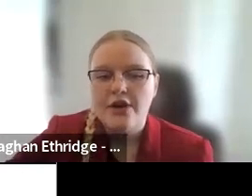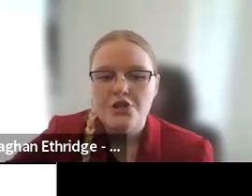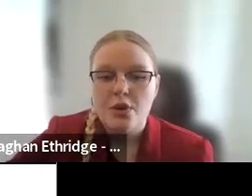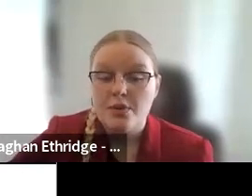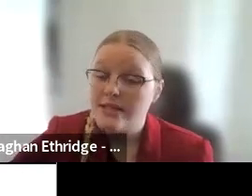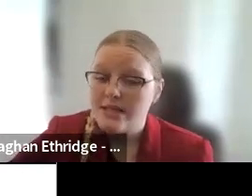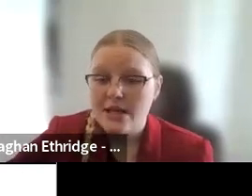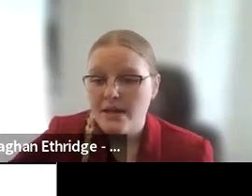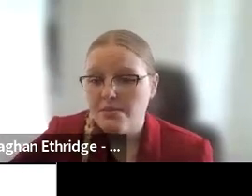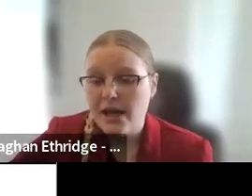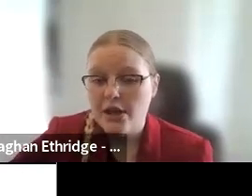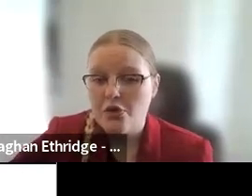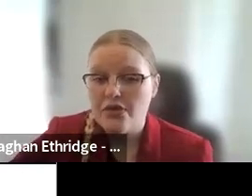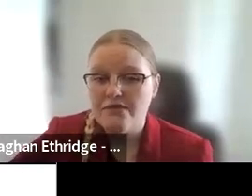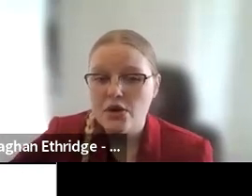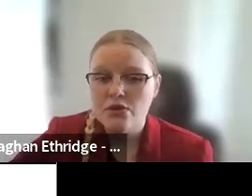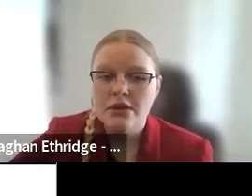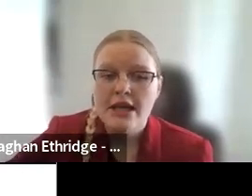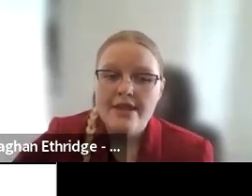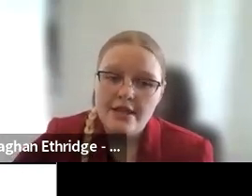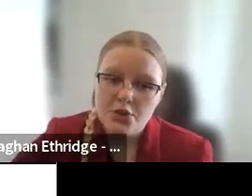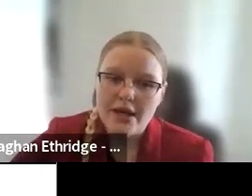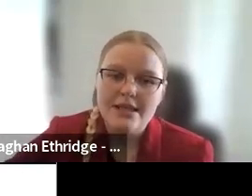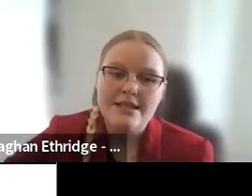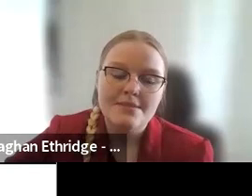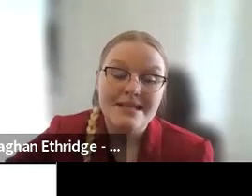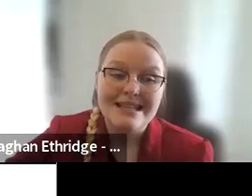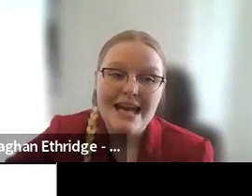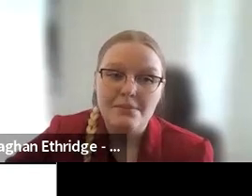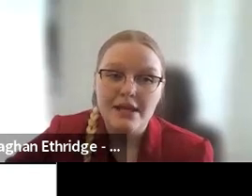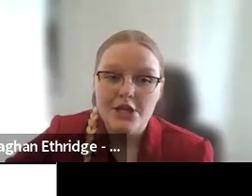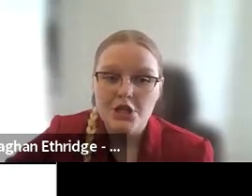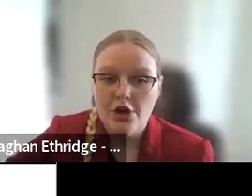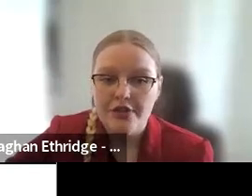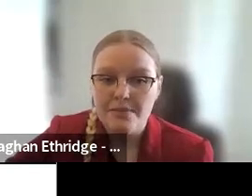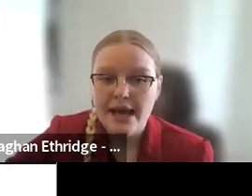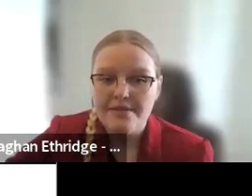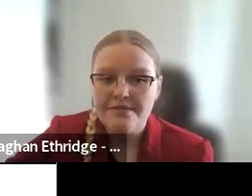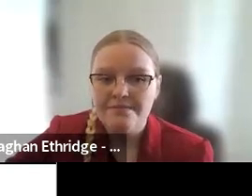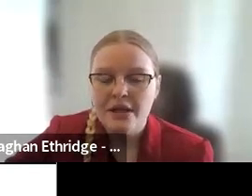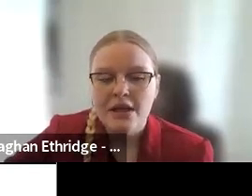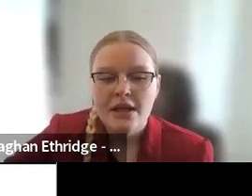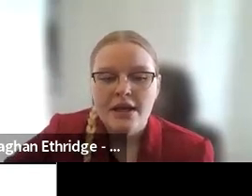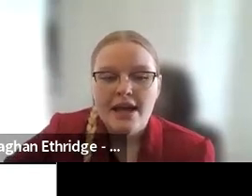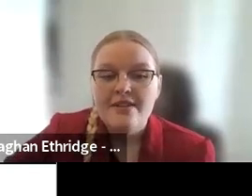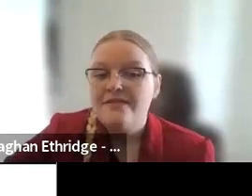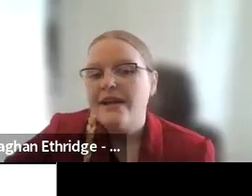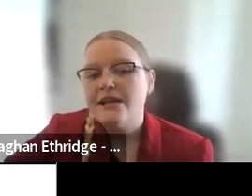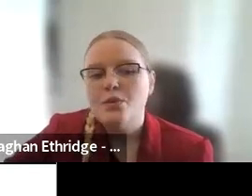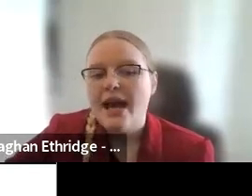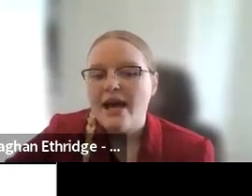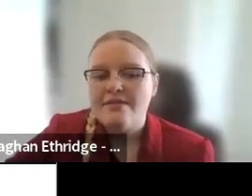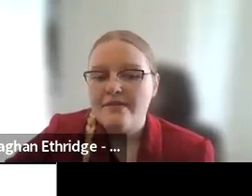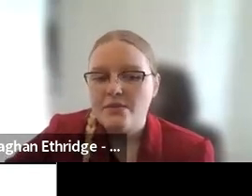for CalFresh, where we assist them in applying over the phone and then directly submitting the application on their behalf. And